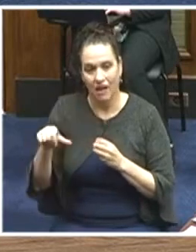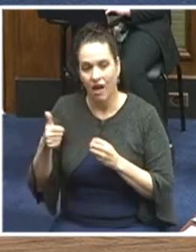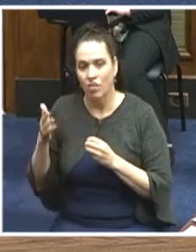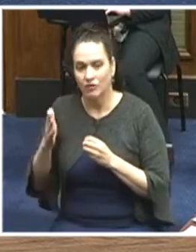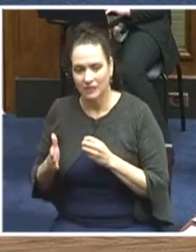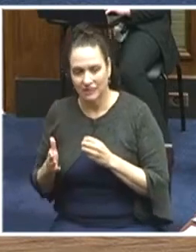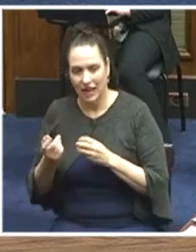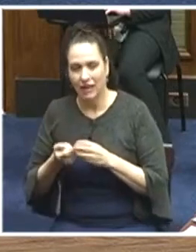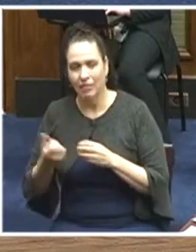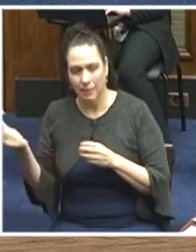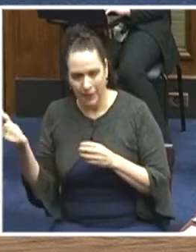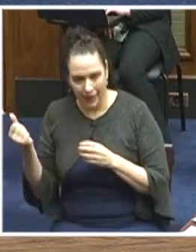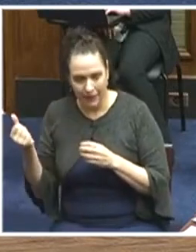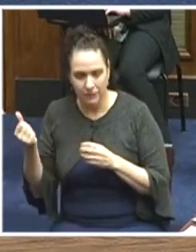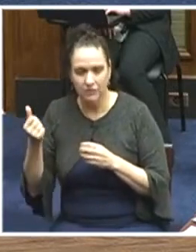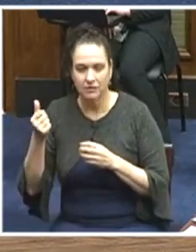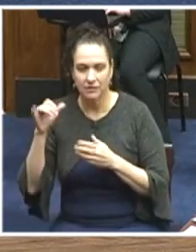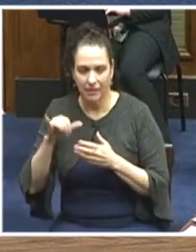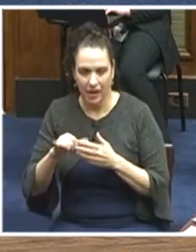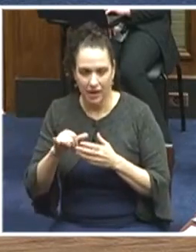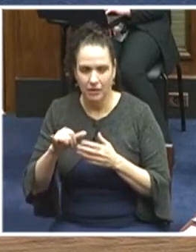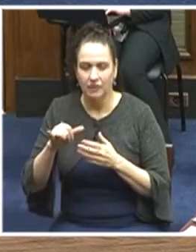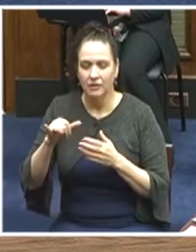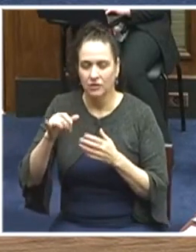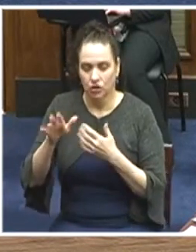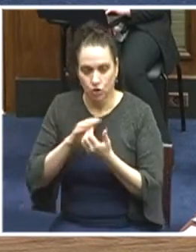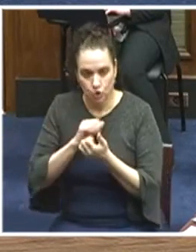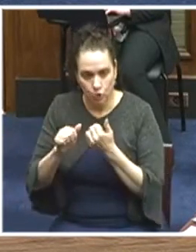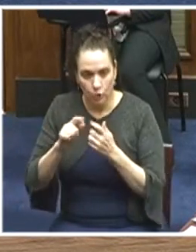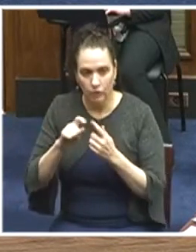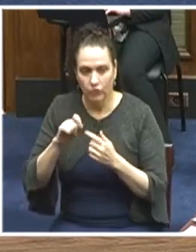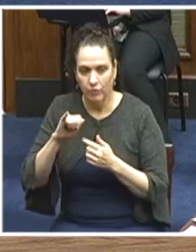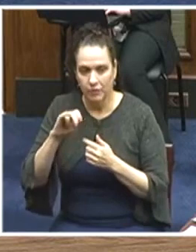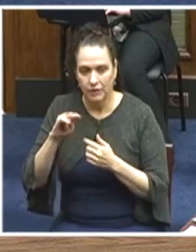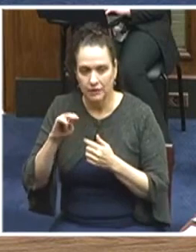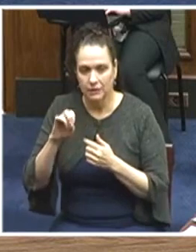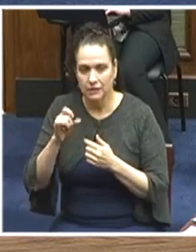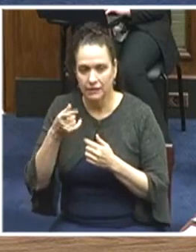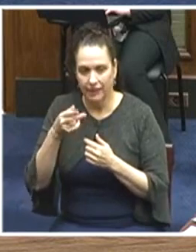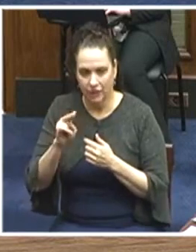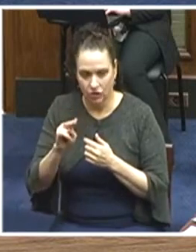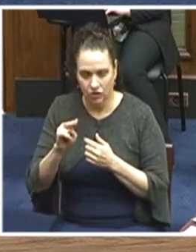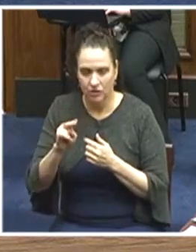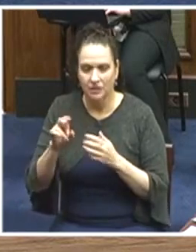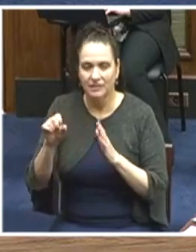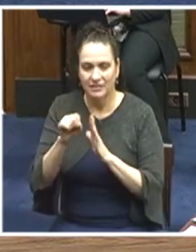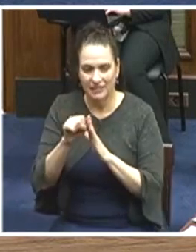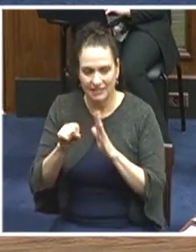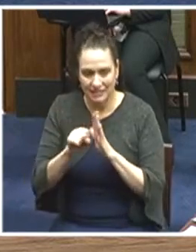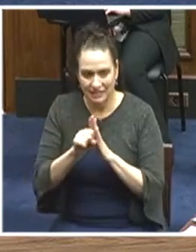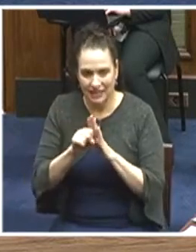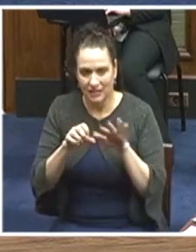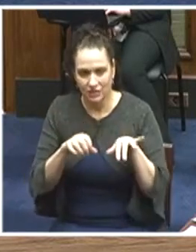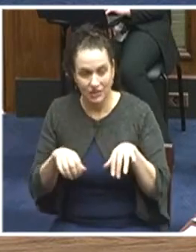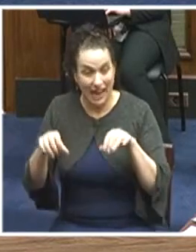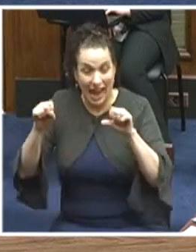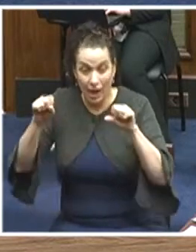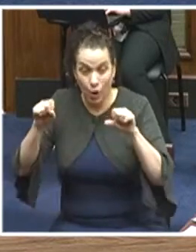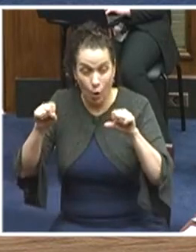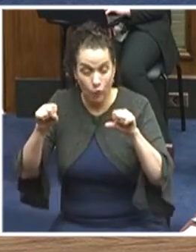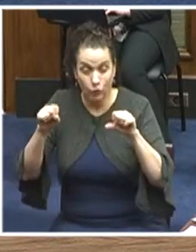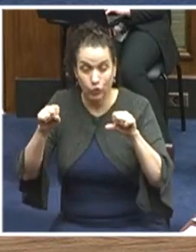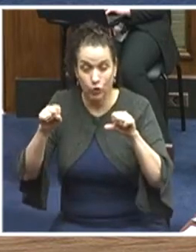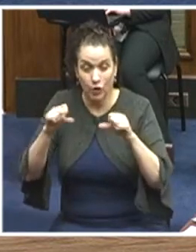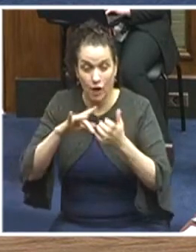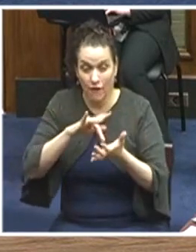inflation as they're doing now. The state takeover of the human person by authoritarian control of medicine is far more